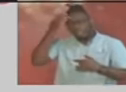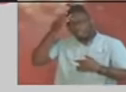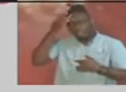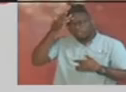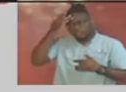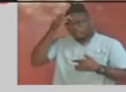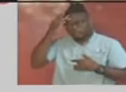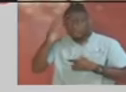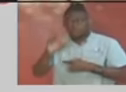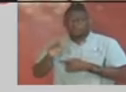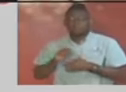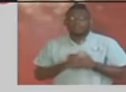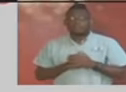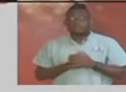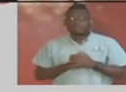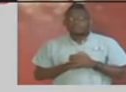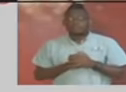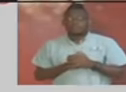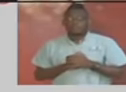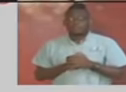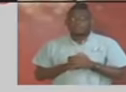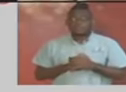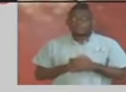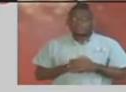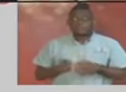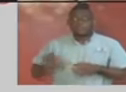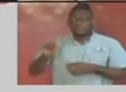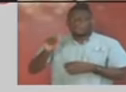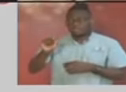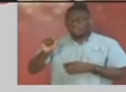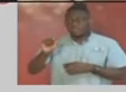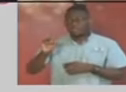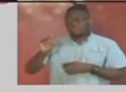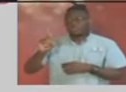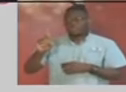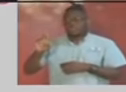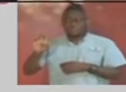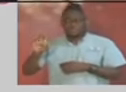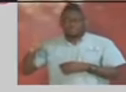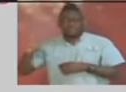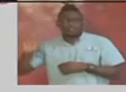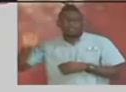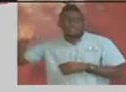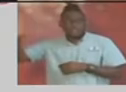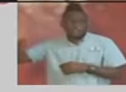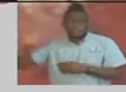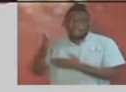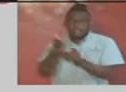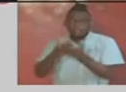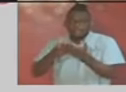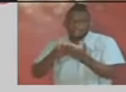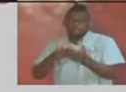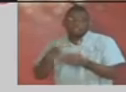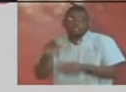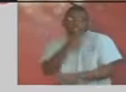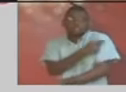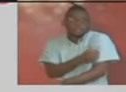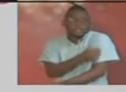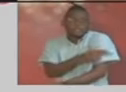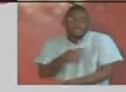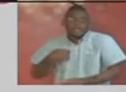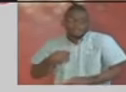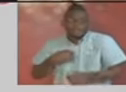of cases into the Couva facility as opposed to Cora. Cora being retained for certain special groups, for example, those